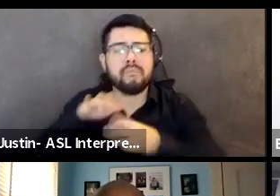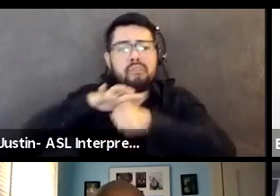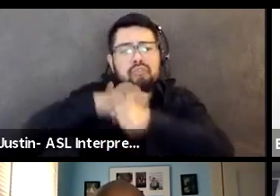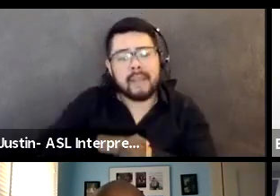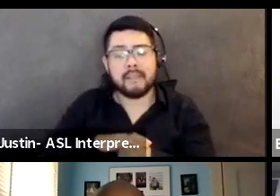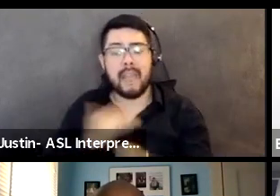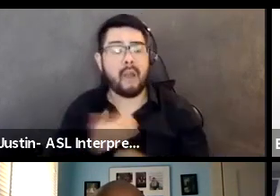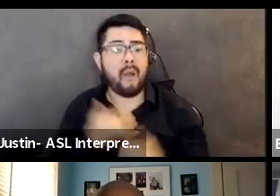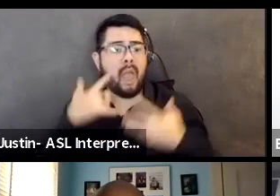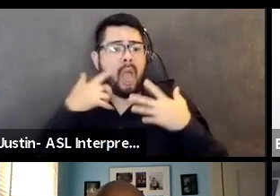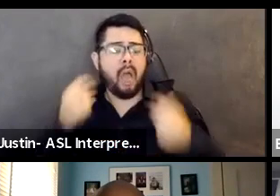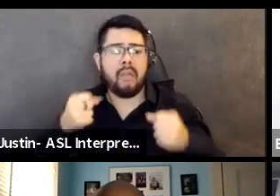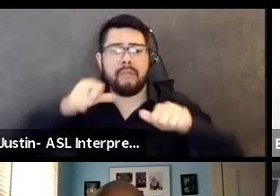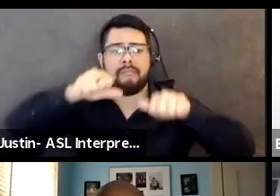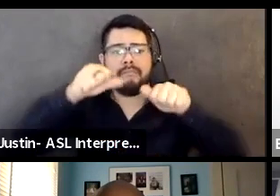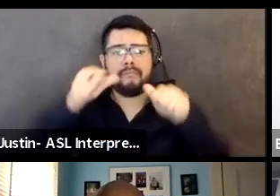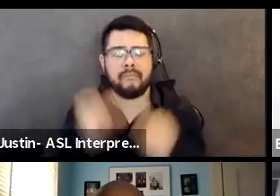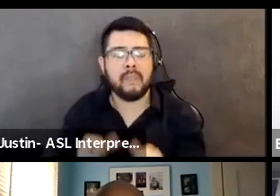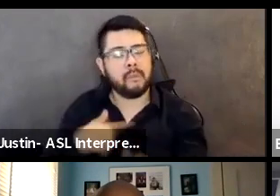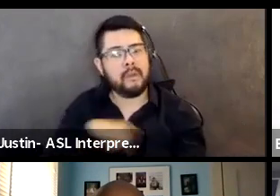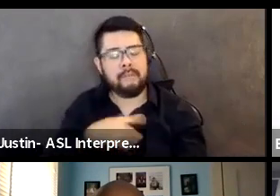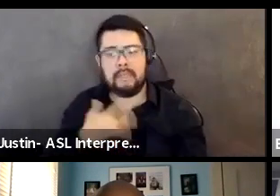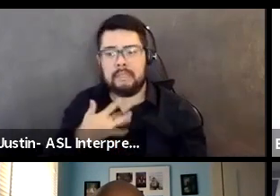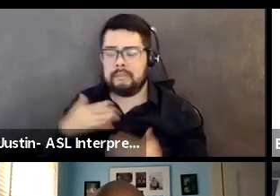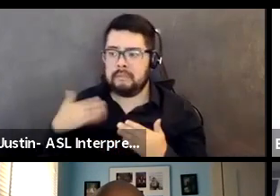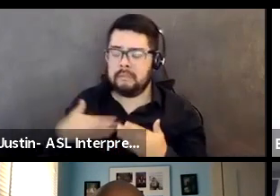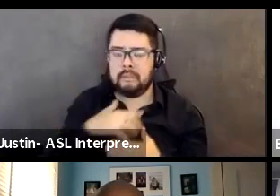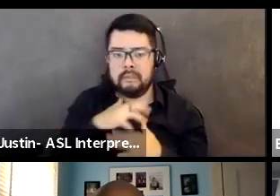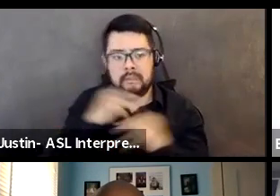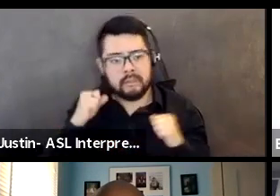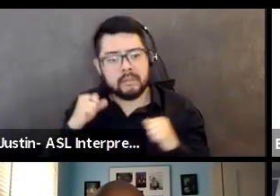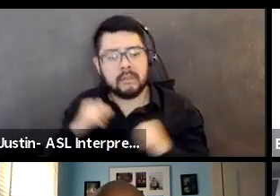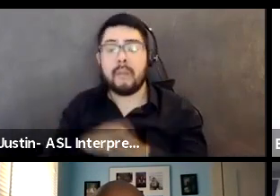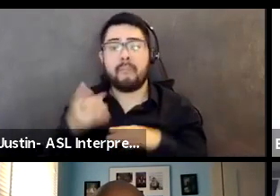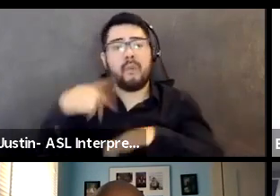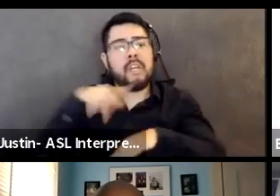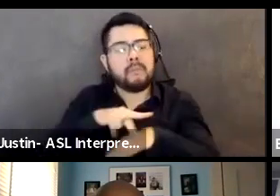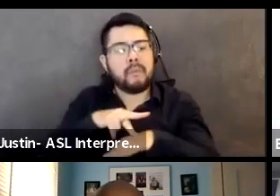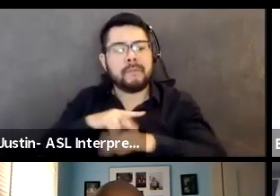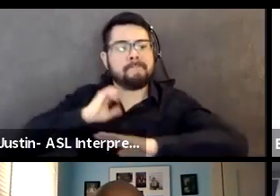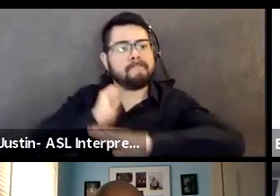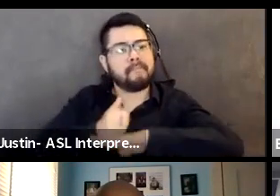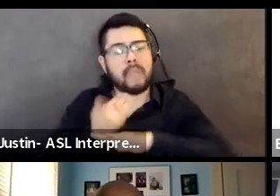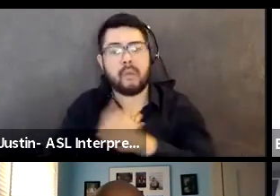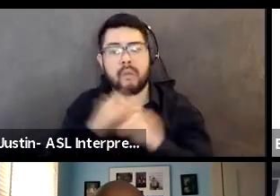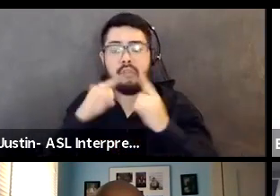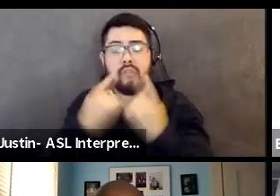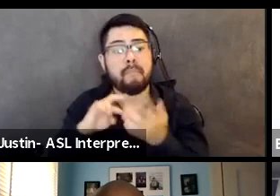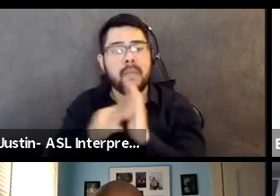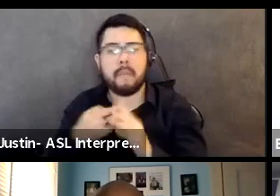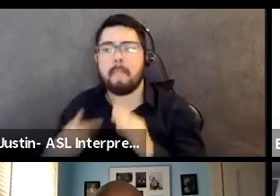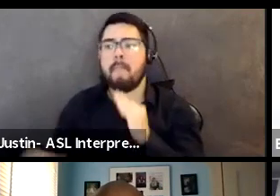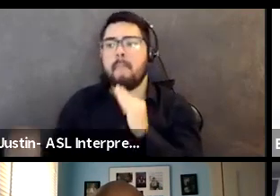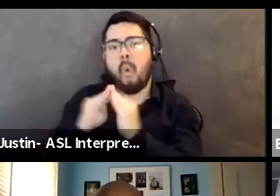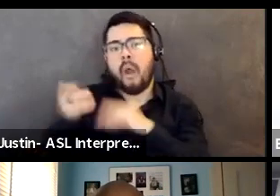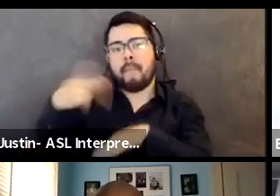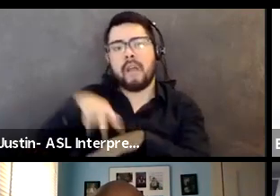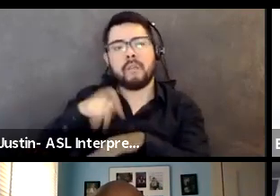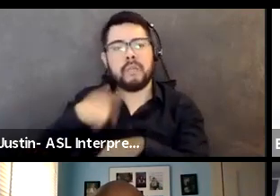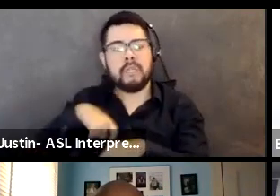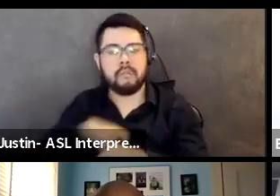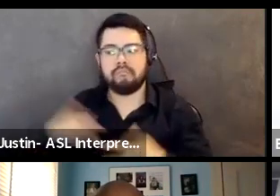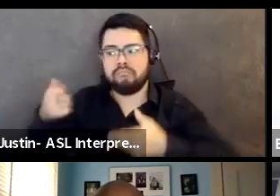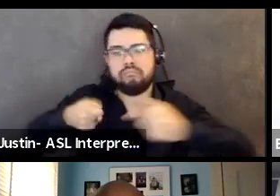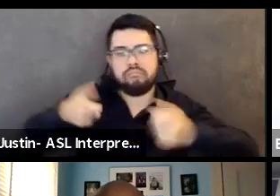degrading we are at a breaking point principles have made this district more of us need to be brought into all cps departments